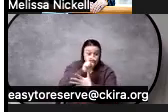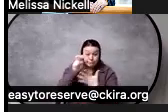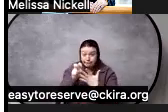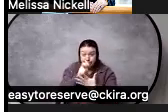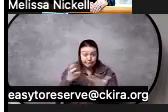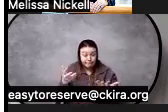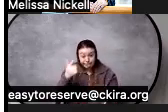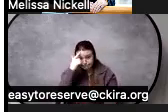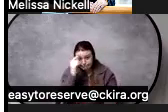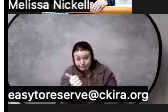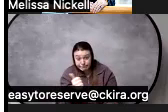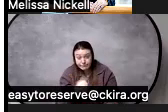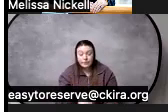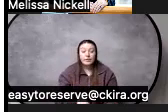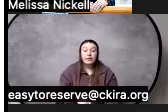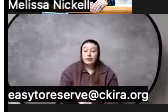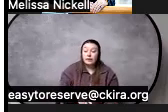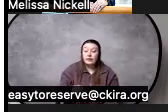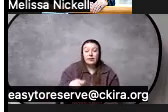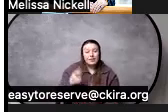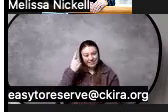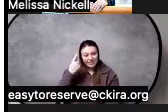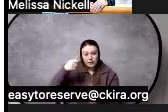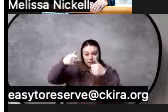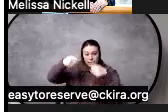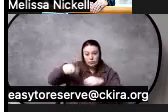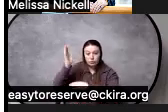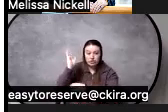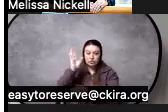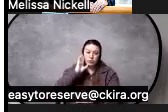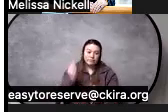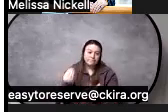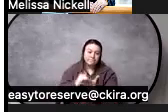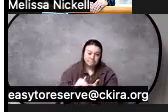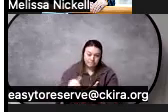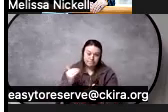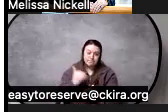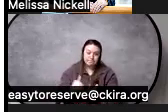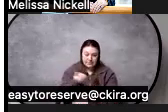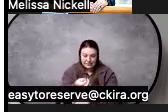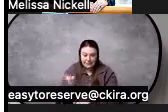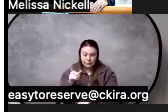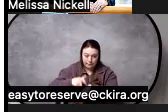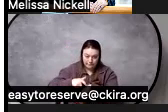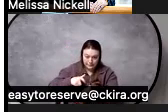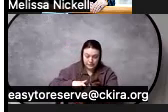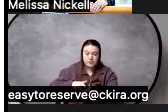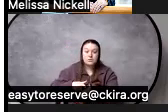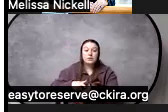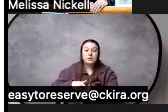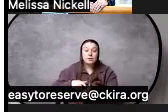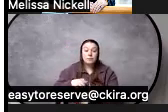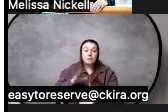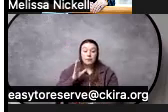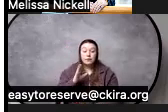poster presentation quite a few times. Now, in the poster, you're going to tell a story, and you're going to do this orally as well